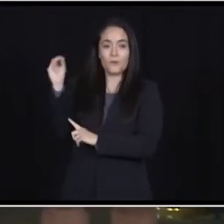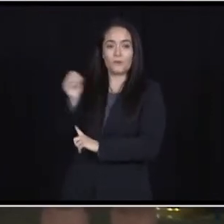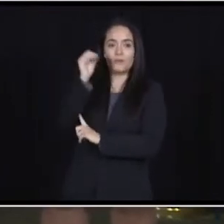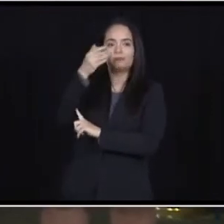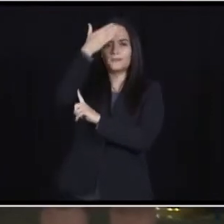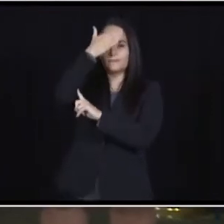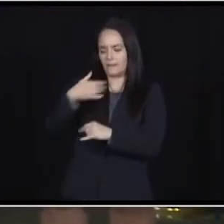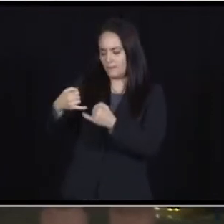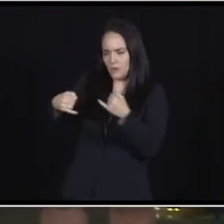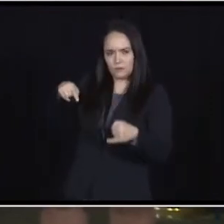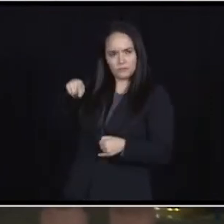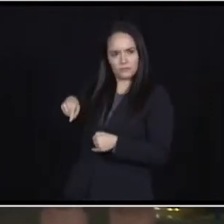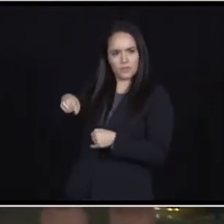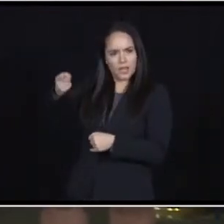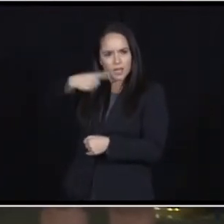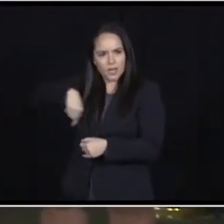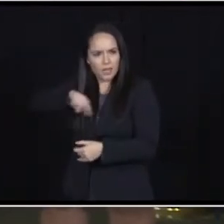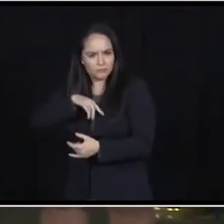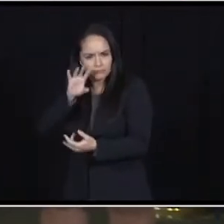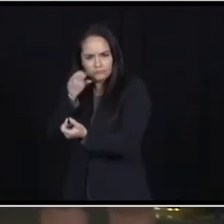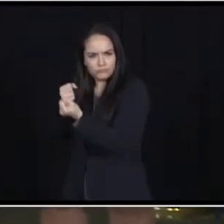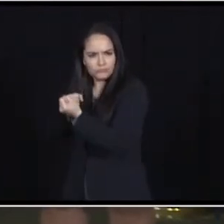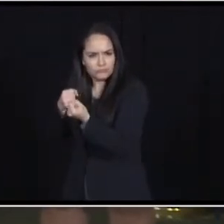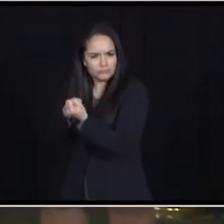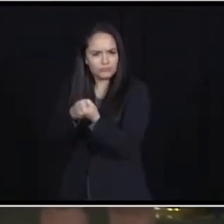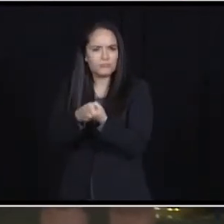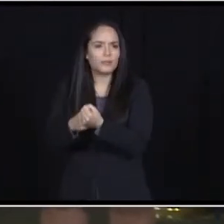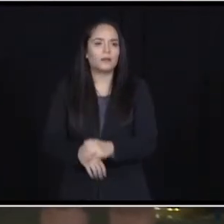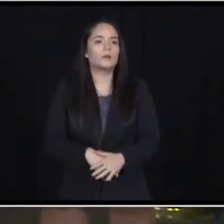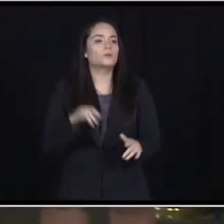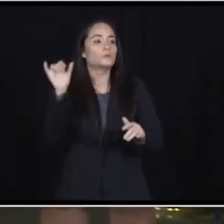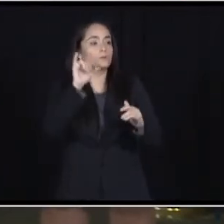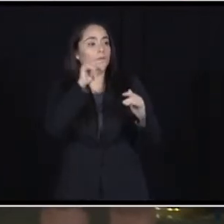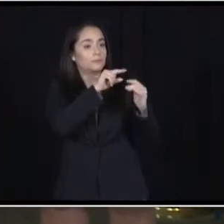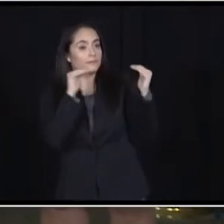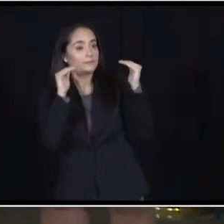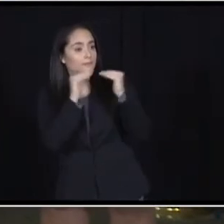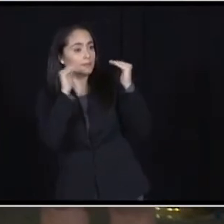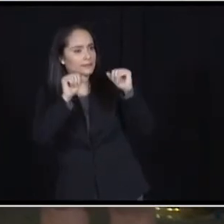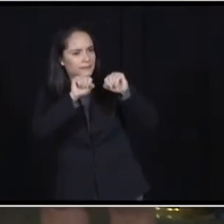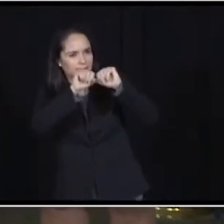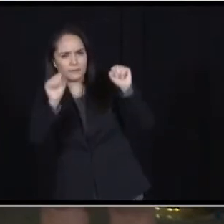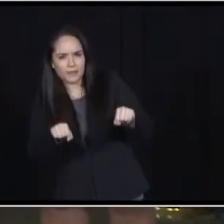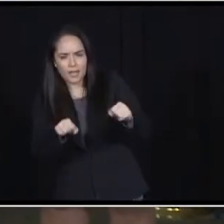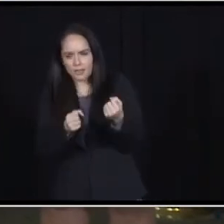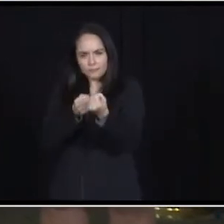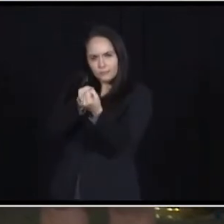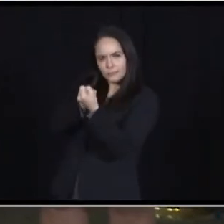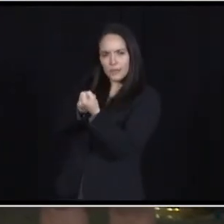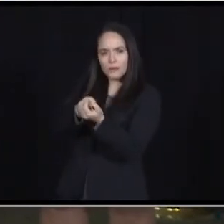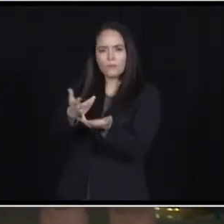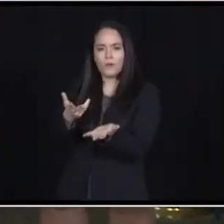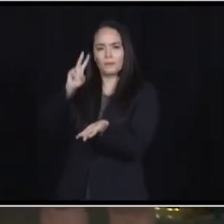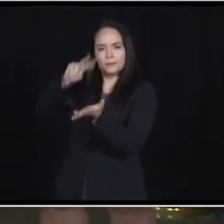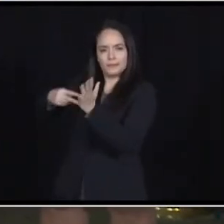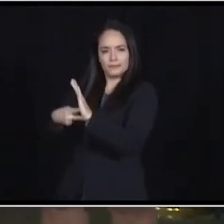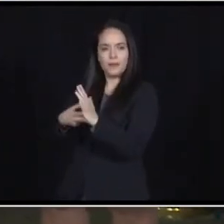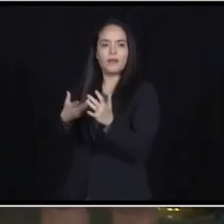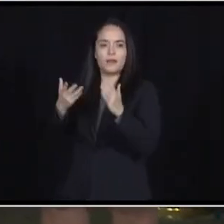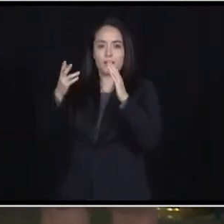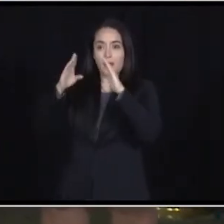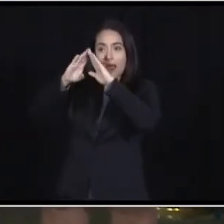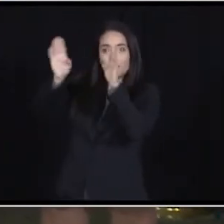funding will bring much-needed supports to Ontario's justice system, including supportive housing programs designated for individuals involved in the